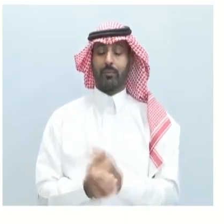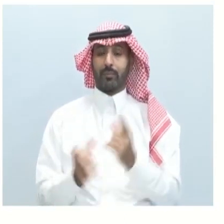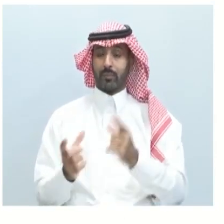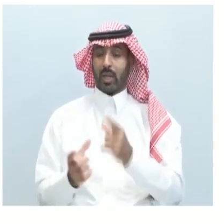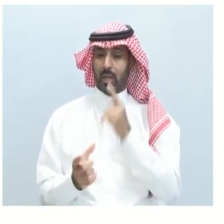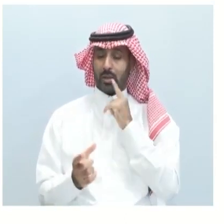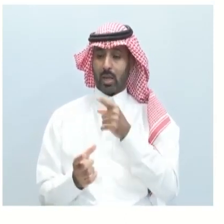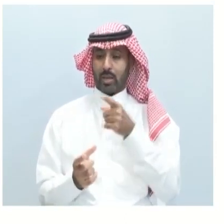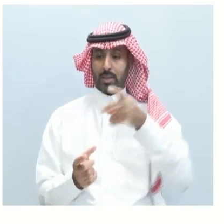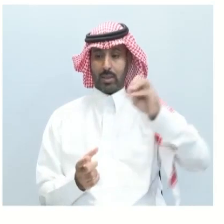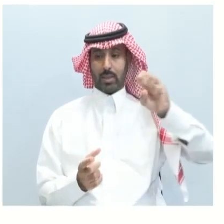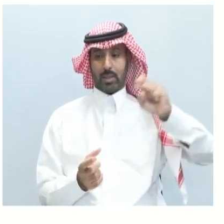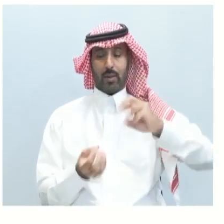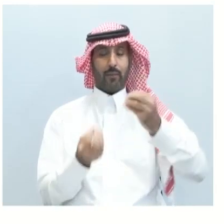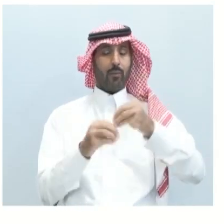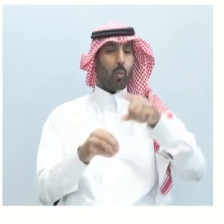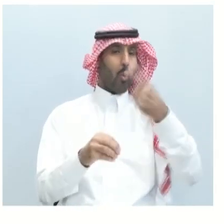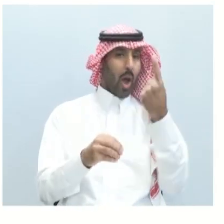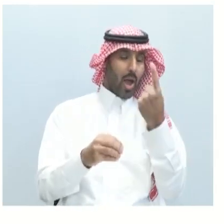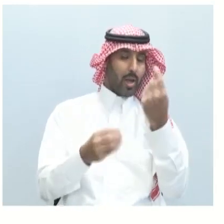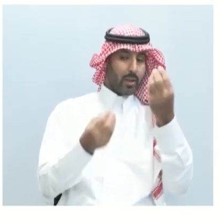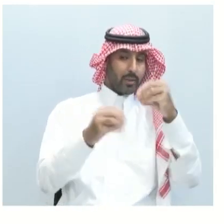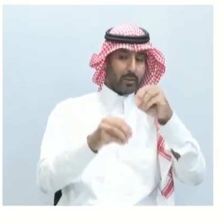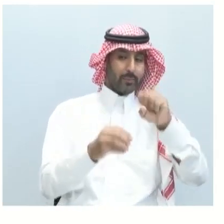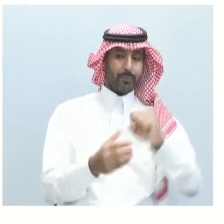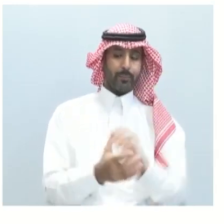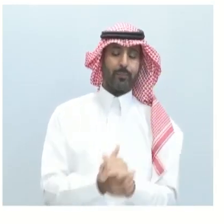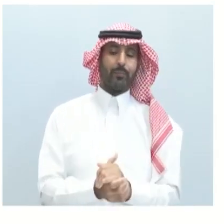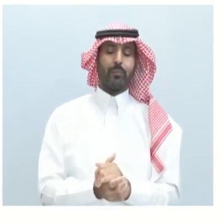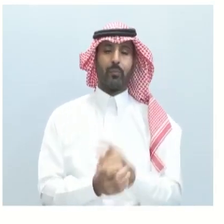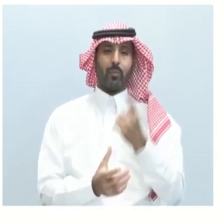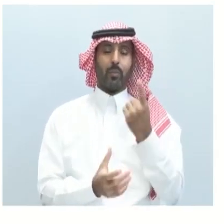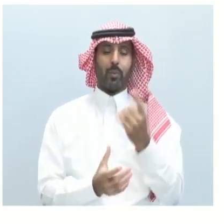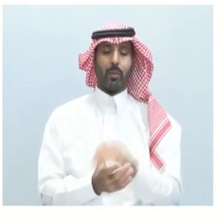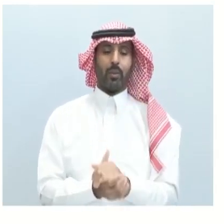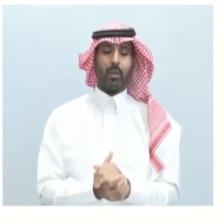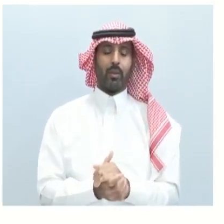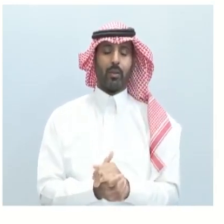here does. It came from the base verb or the main verb has.